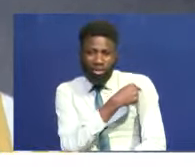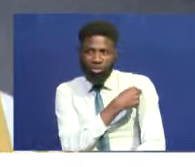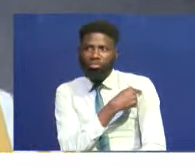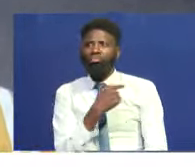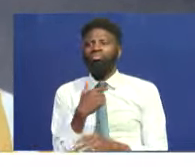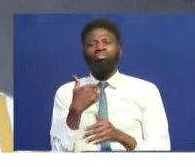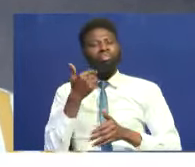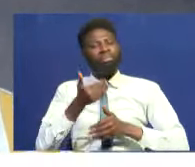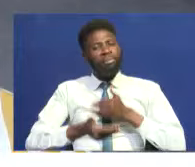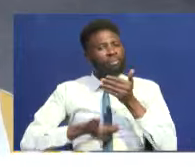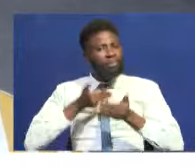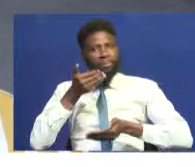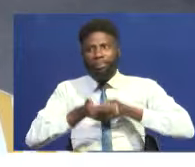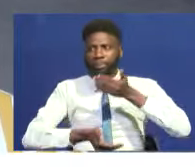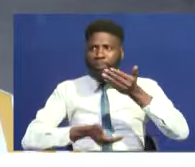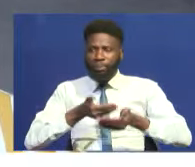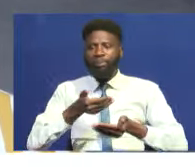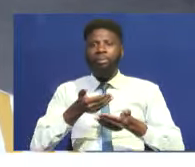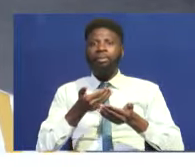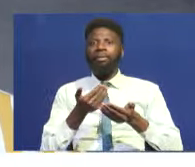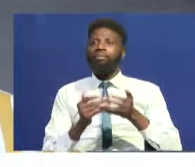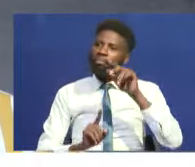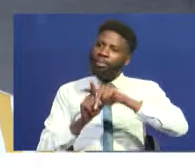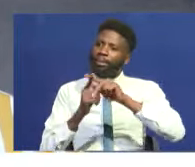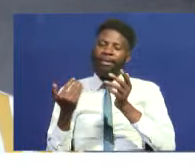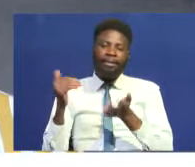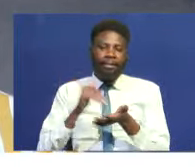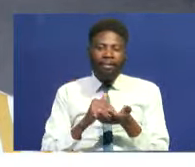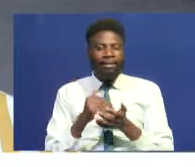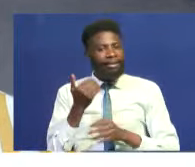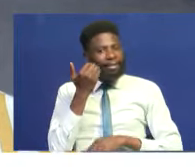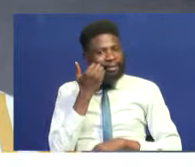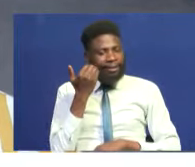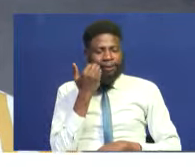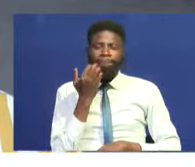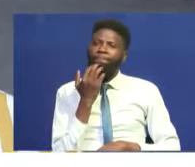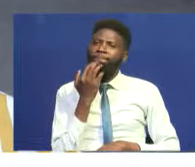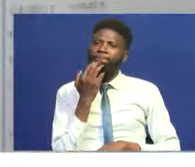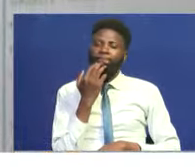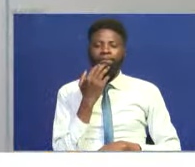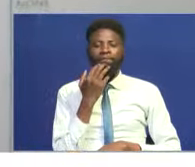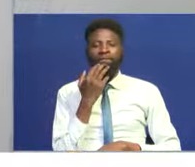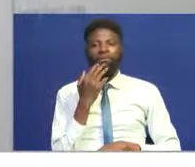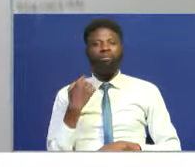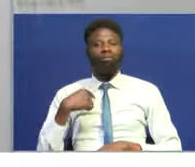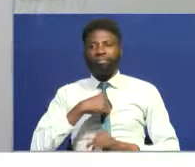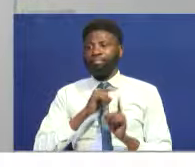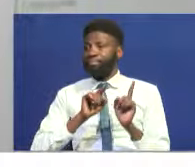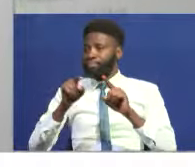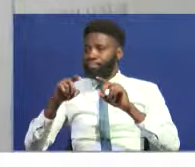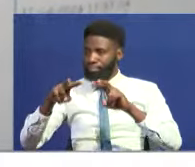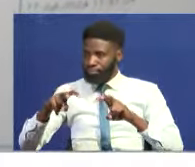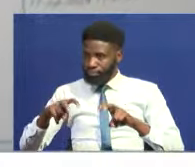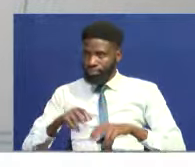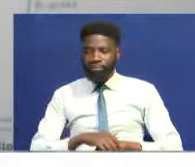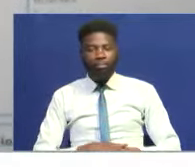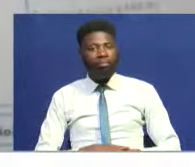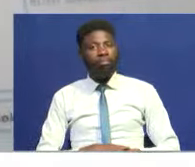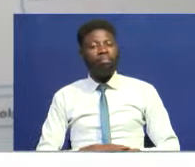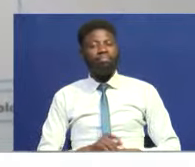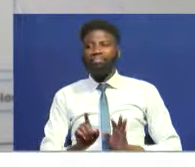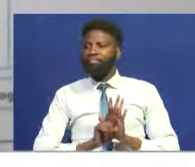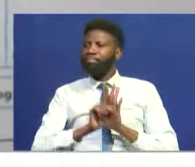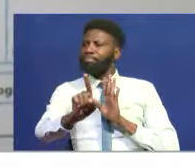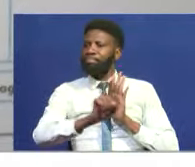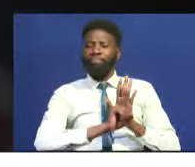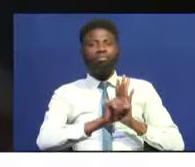some time, he be sick again, so we took him to the hospital. Despite numerous visits to